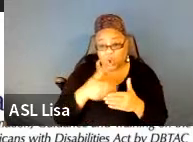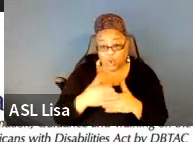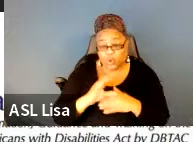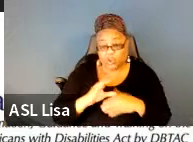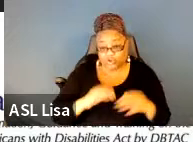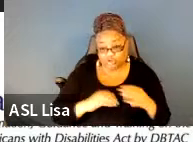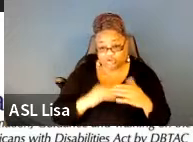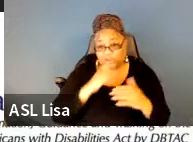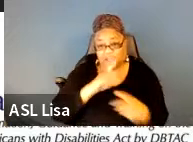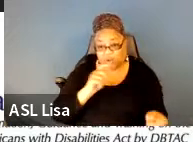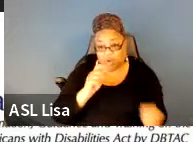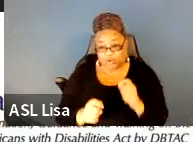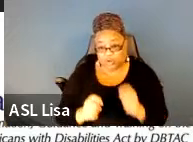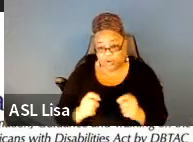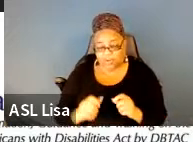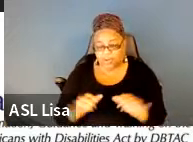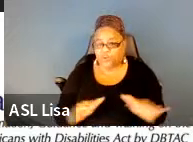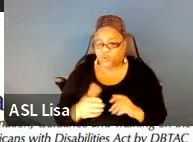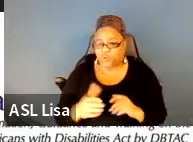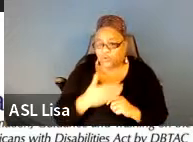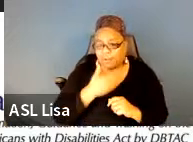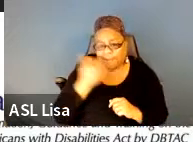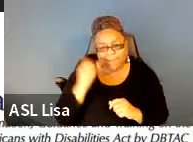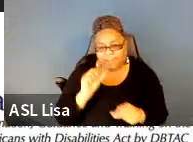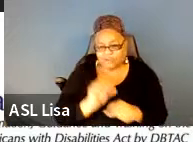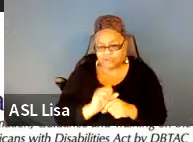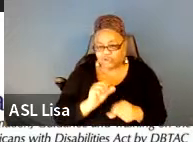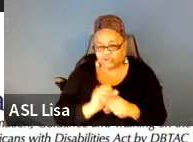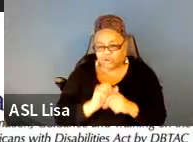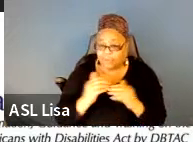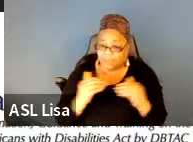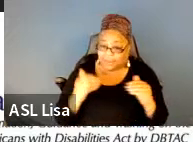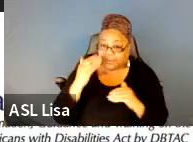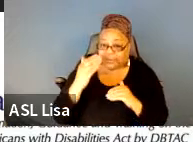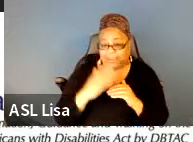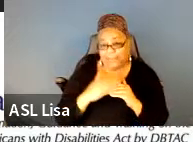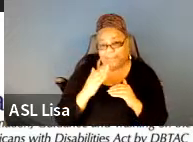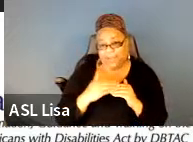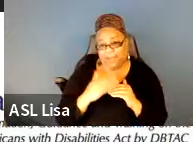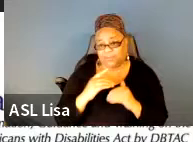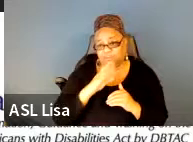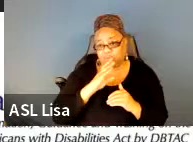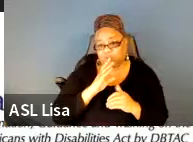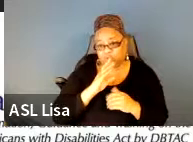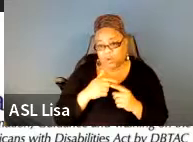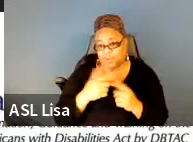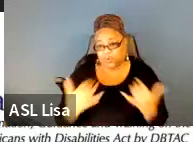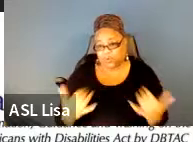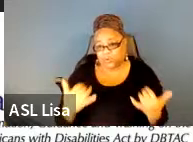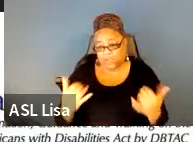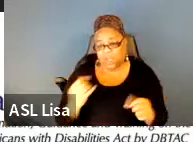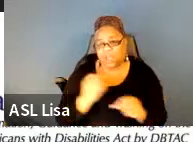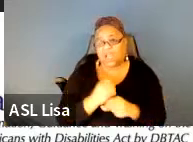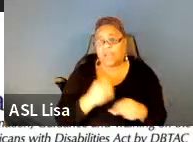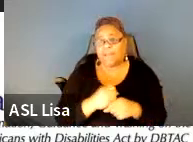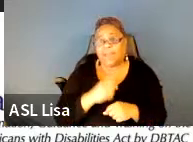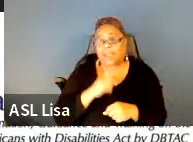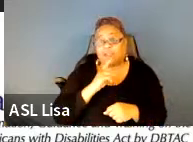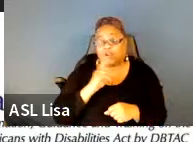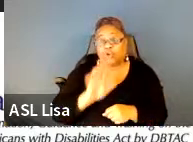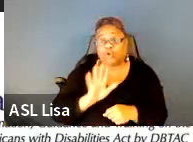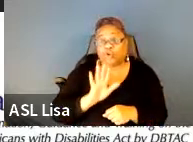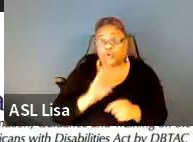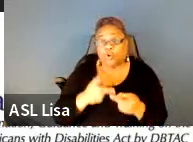best job you can, or even exceed the minimums that we've been talking about here today on making your place more universally accessible to